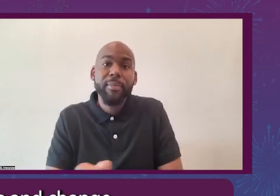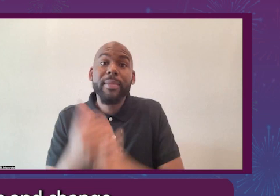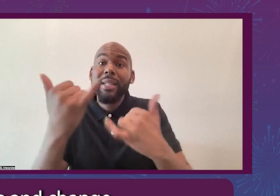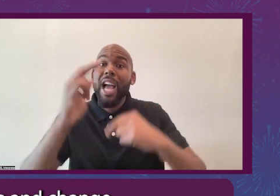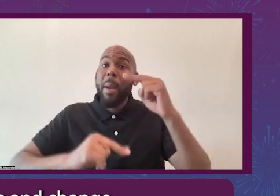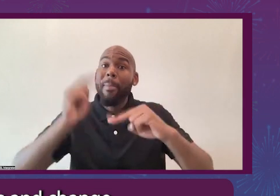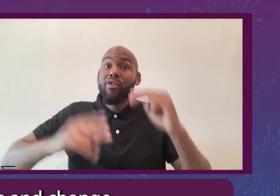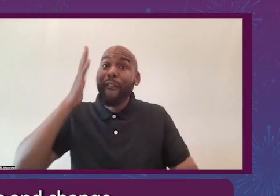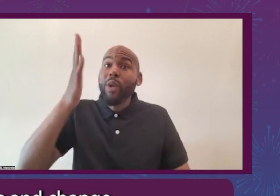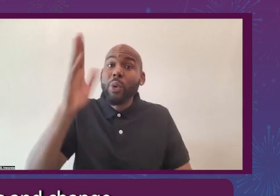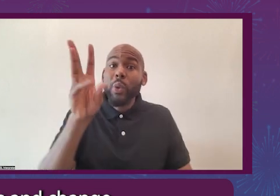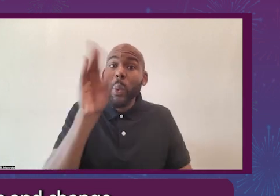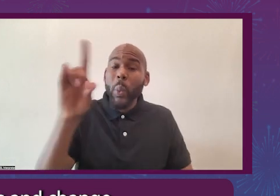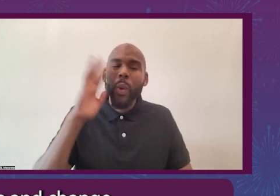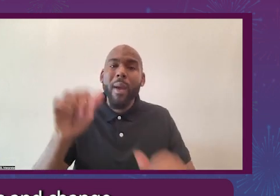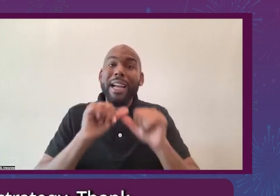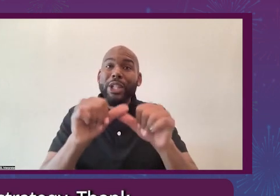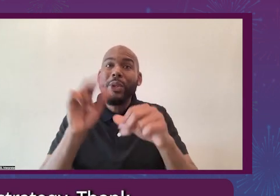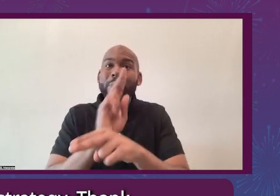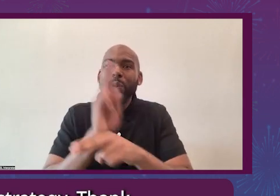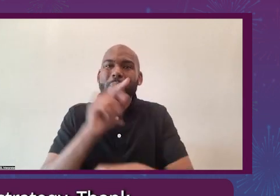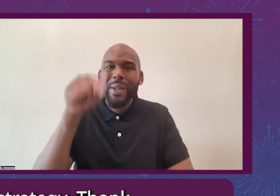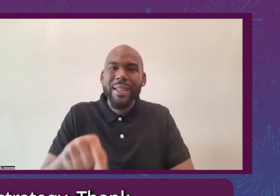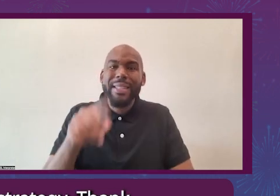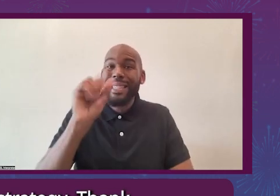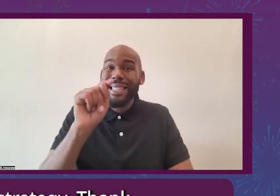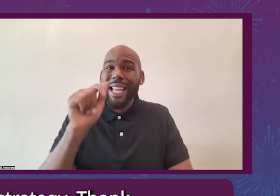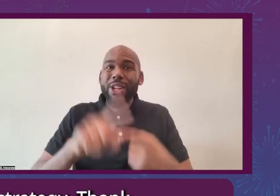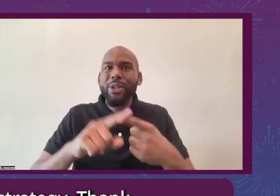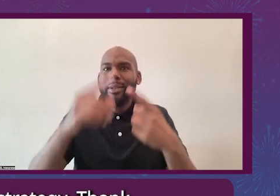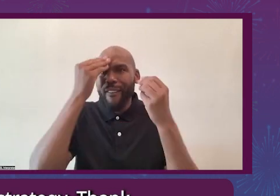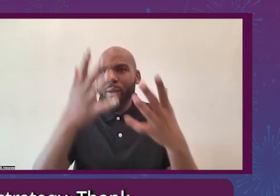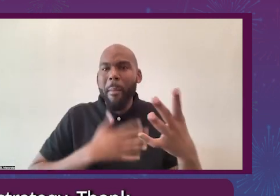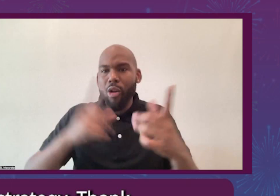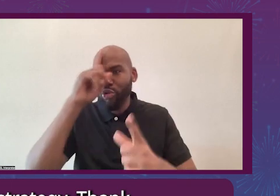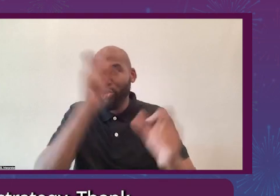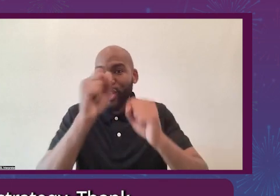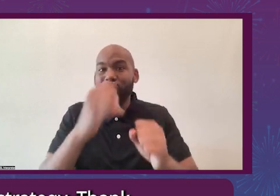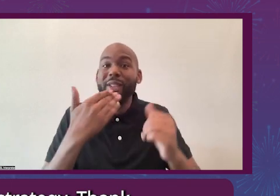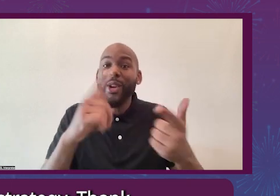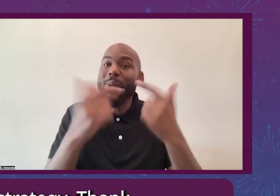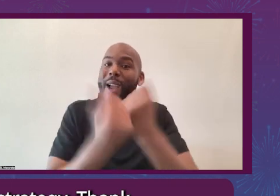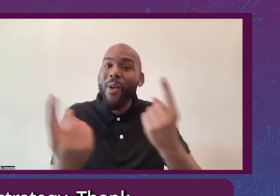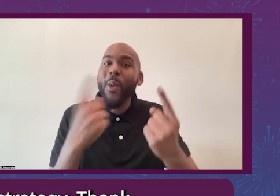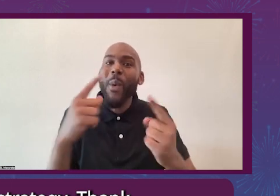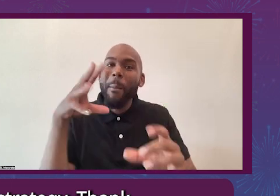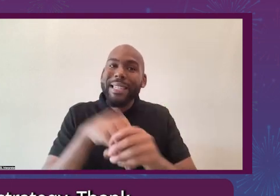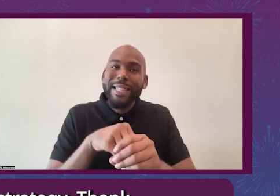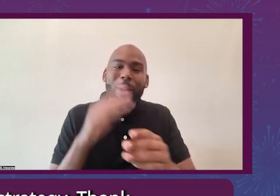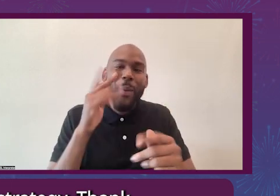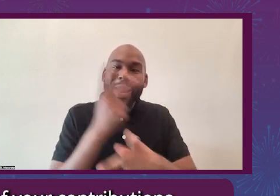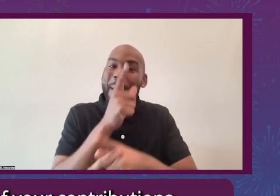change. As we build the future of WID, we will continue to use this data to inform WID's strategy. Thank you to everyone